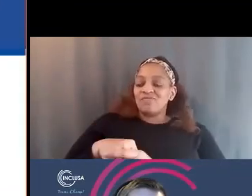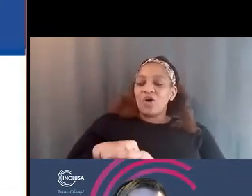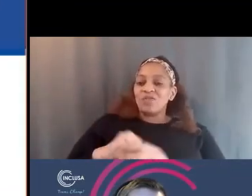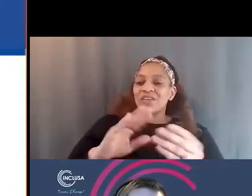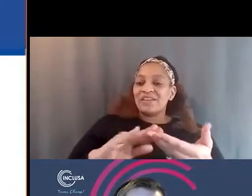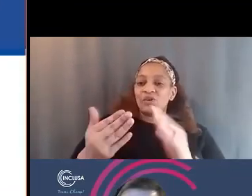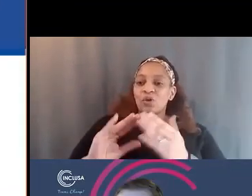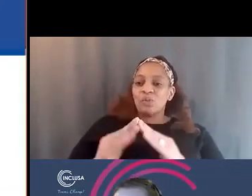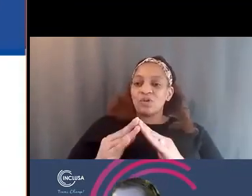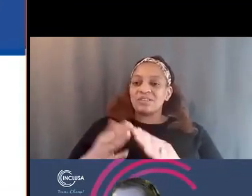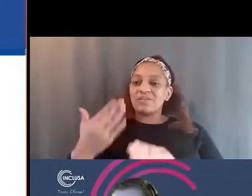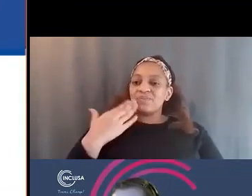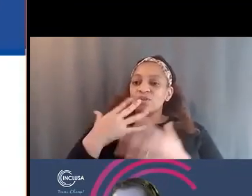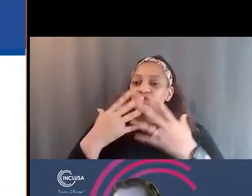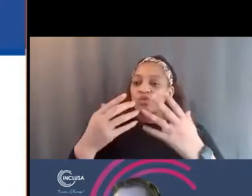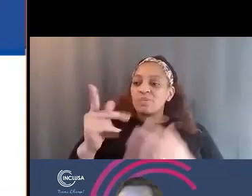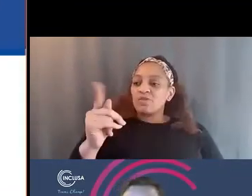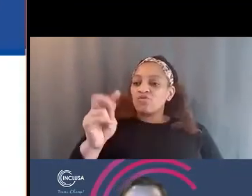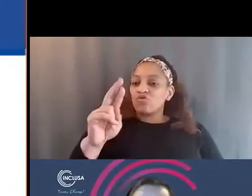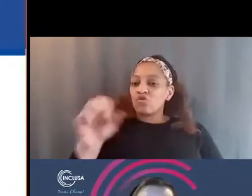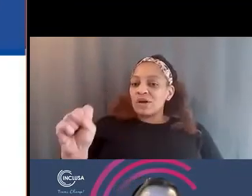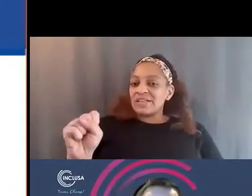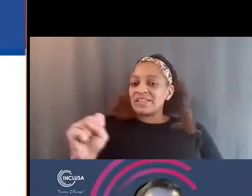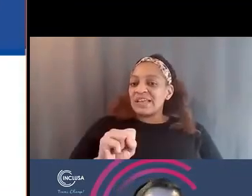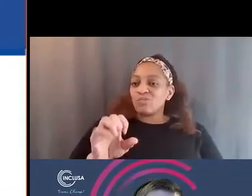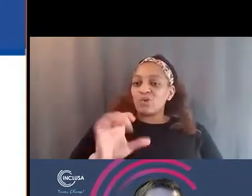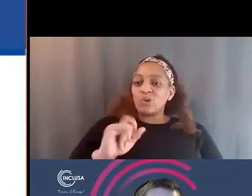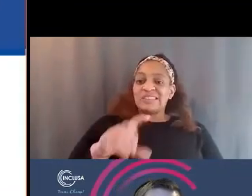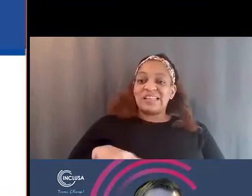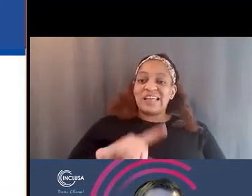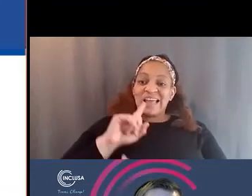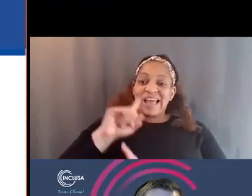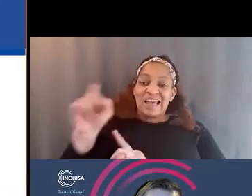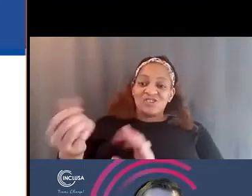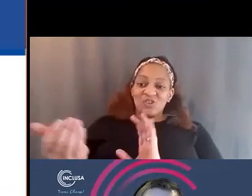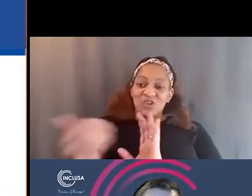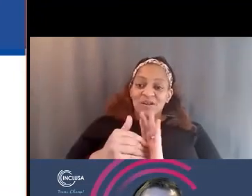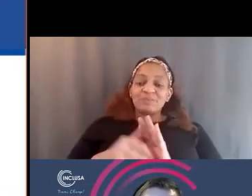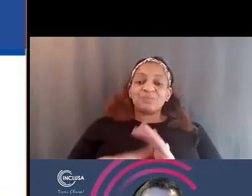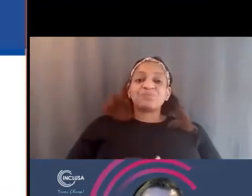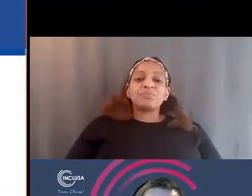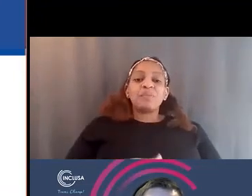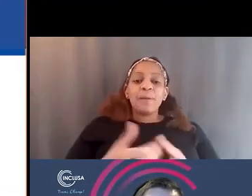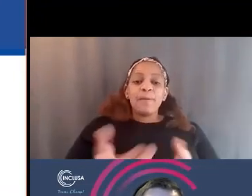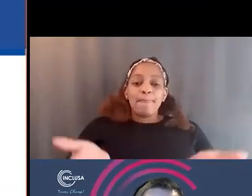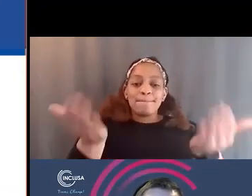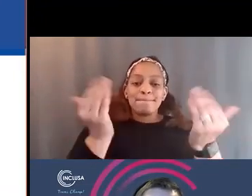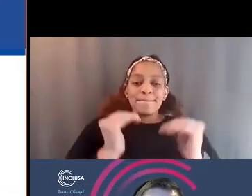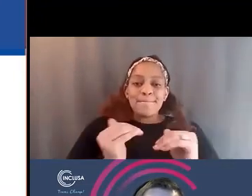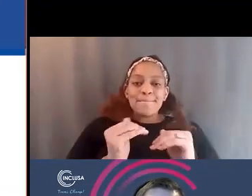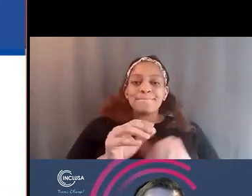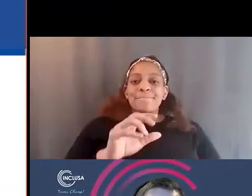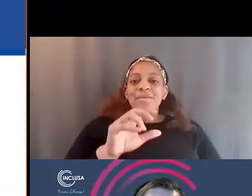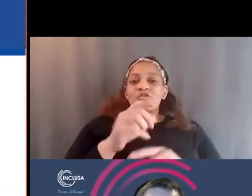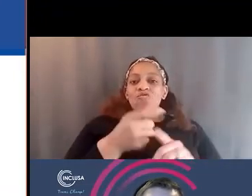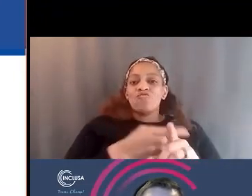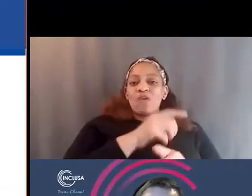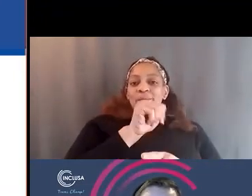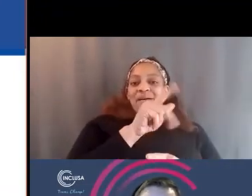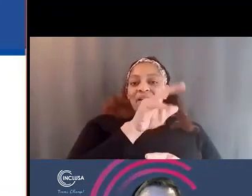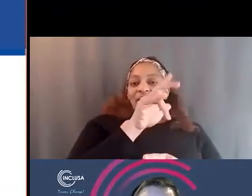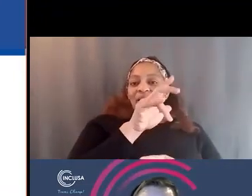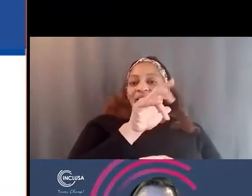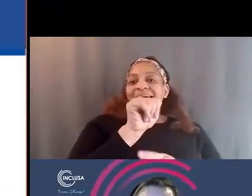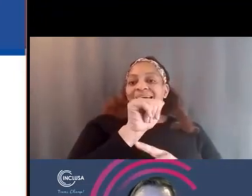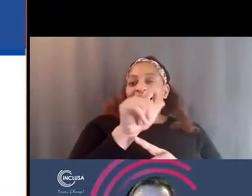Thank you, Chris. We have a couple more for you, so I'm just going to shoot. This is from Alan Bergman. Hey, Alan, thanks for joining us. Are you tracking